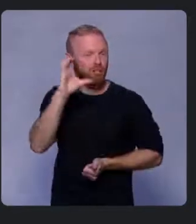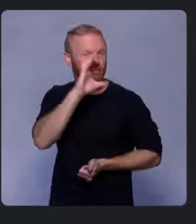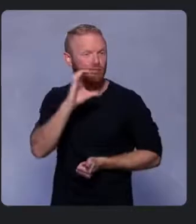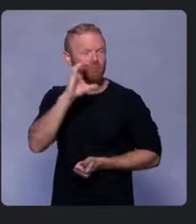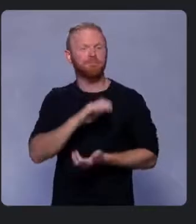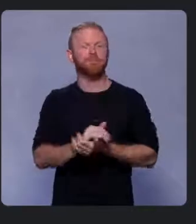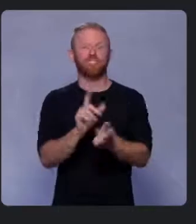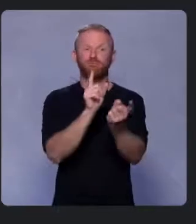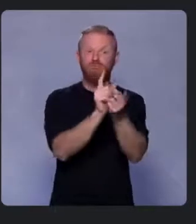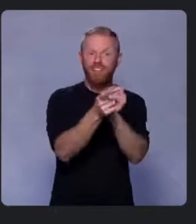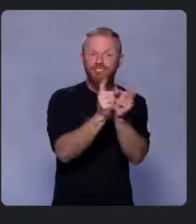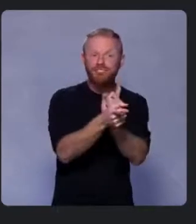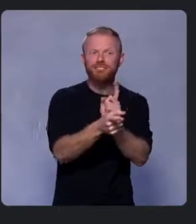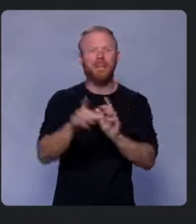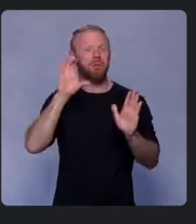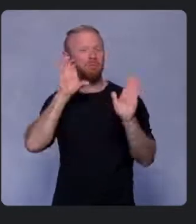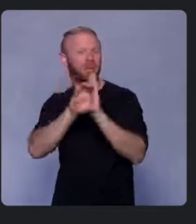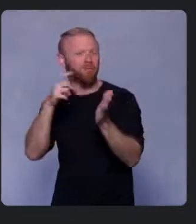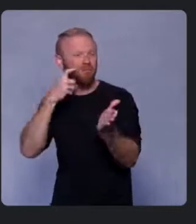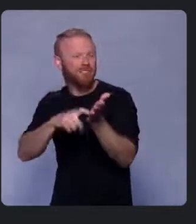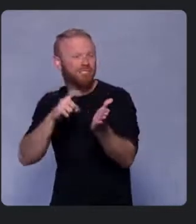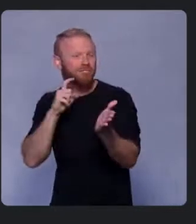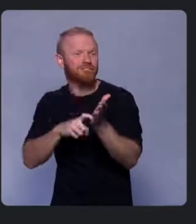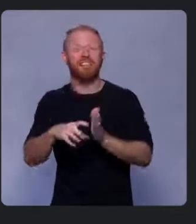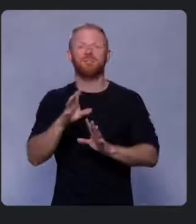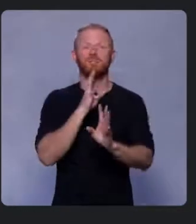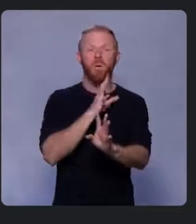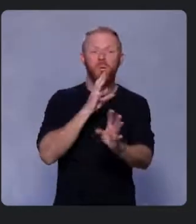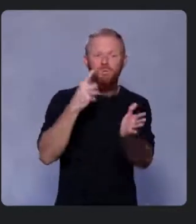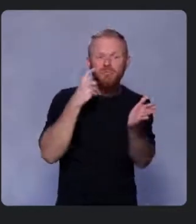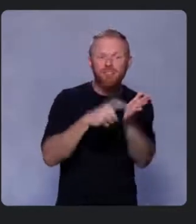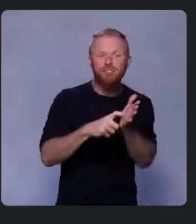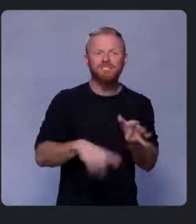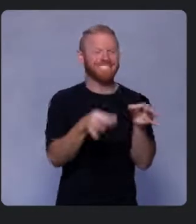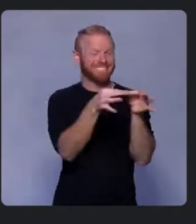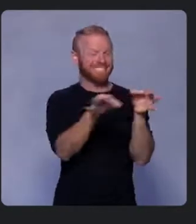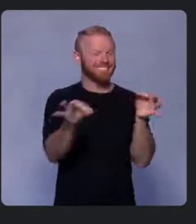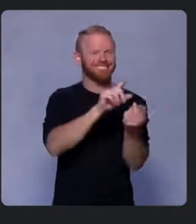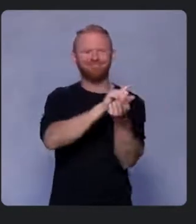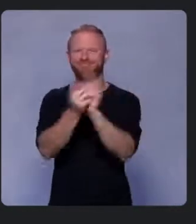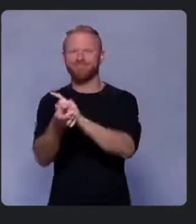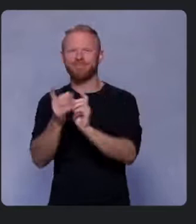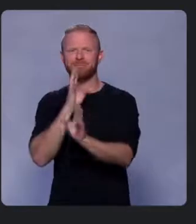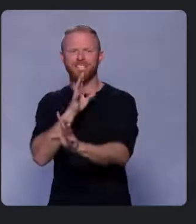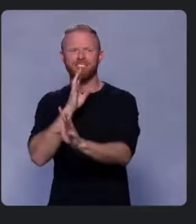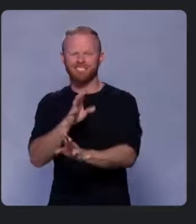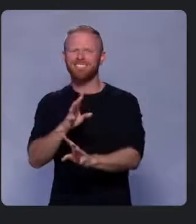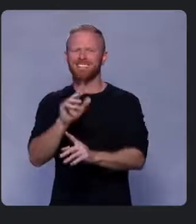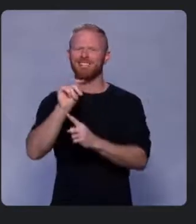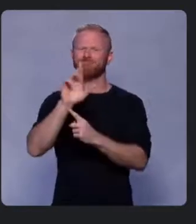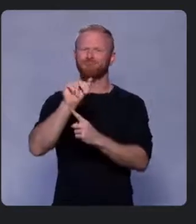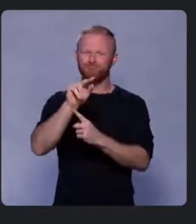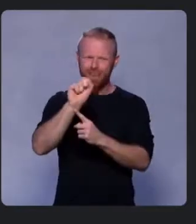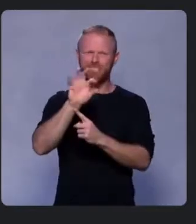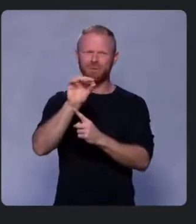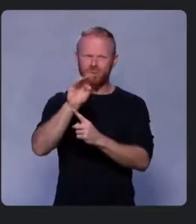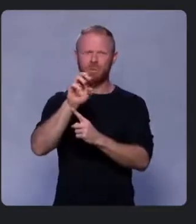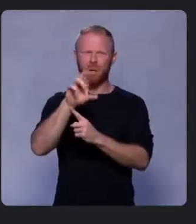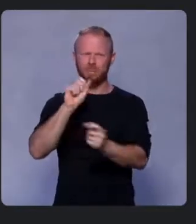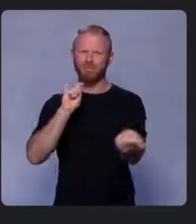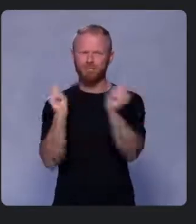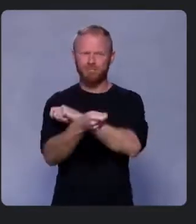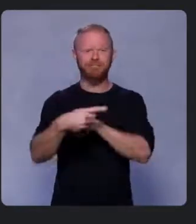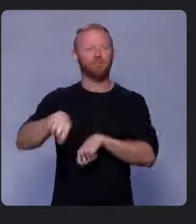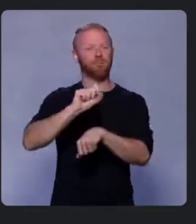Translation, image recognition, voice recognition, text-to-speech, transformers. All of this work laid